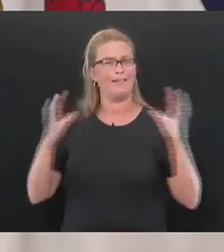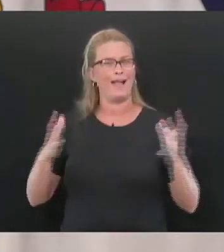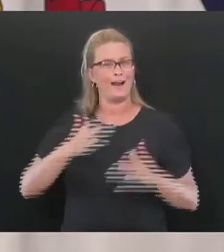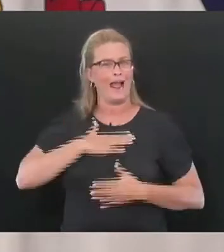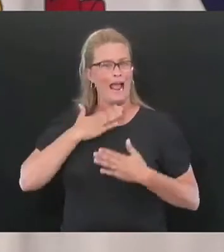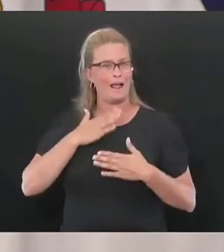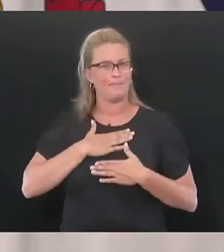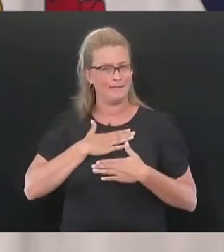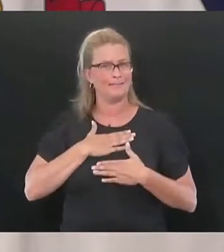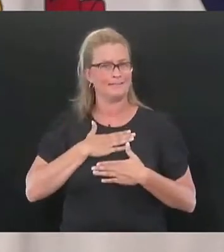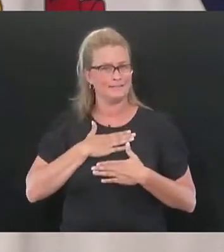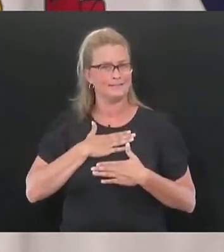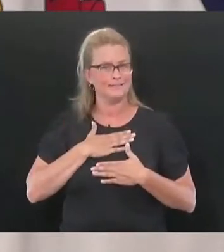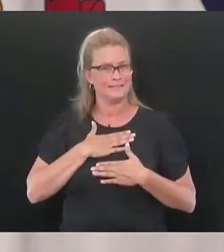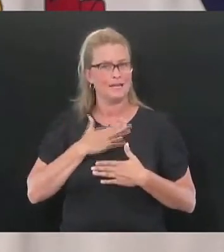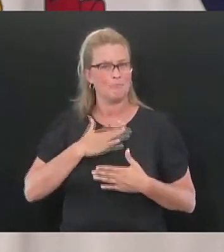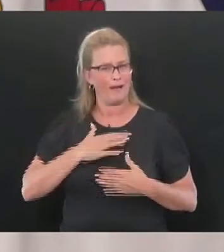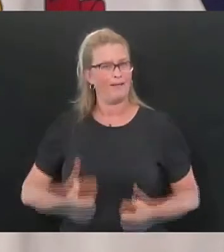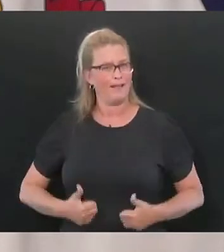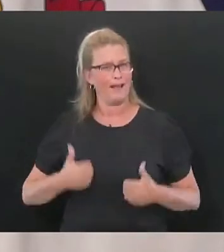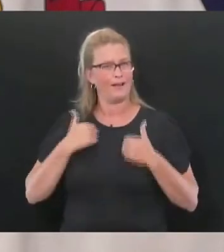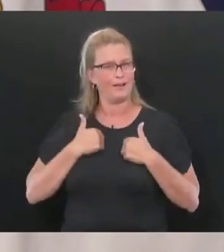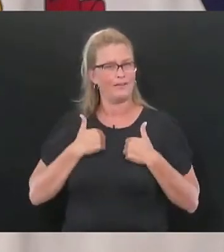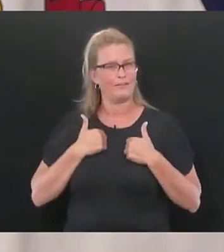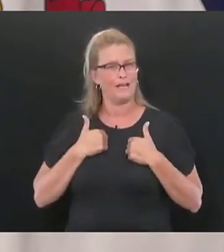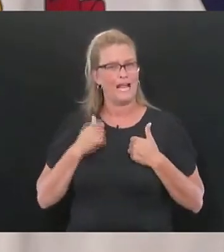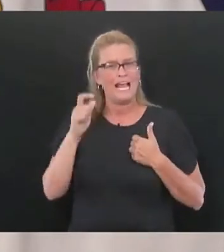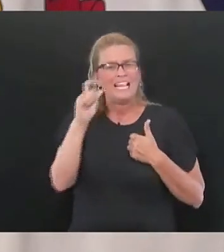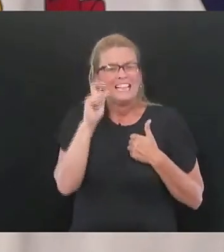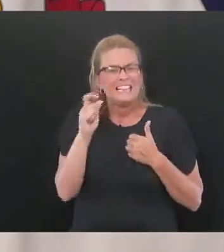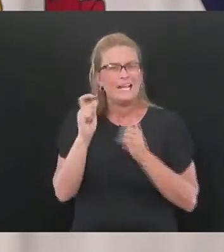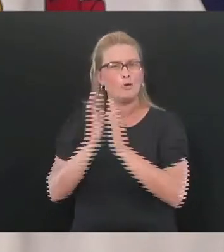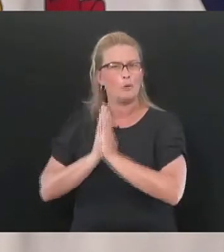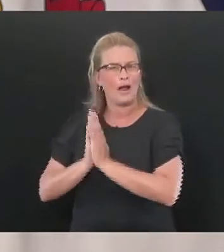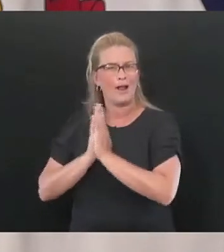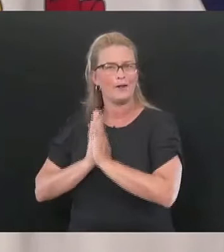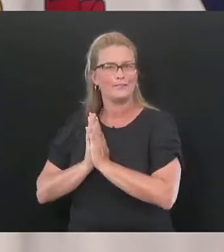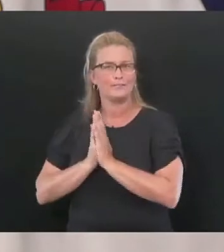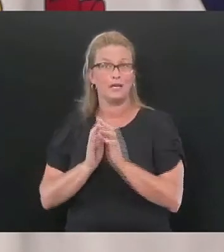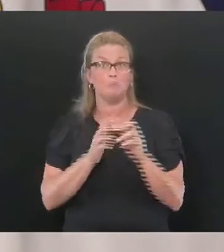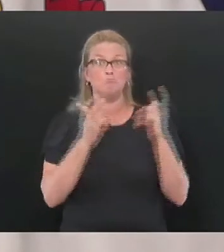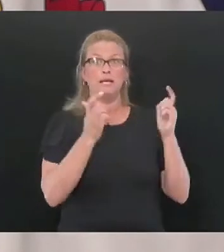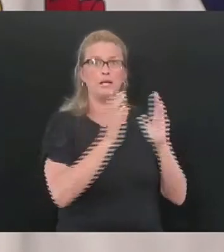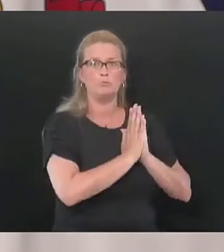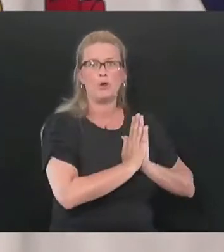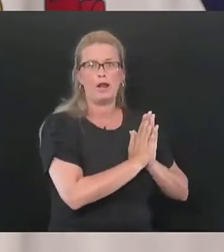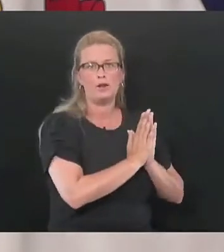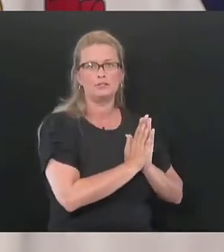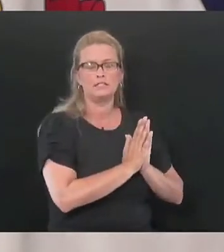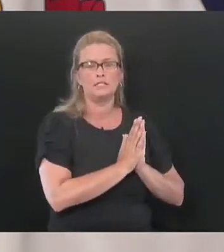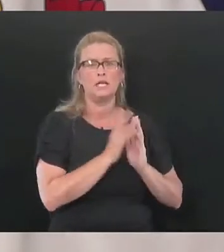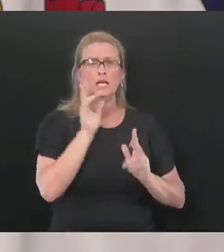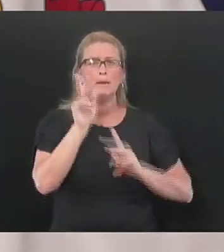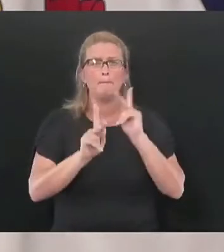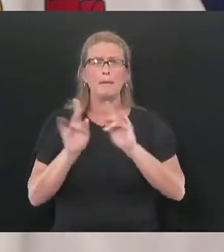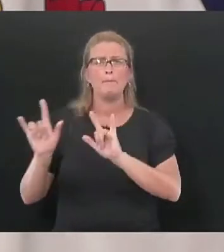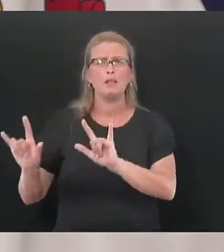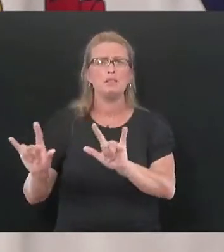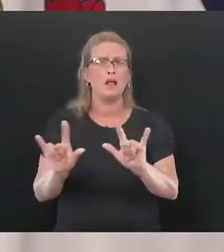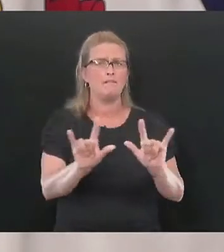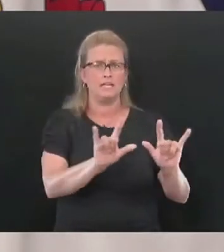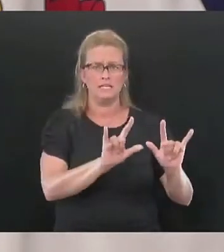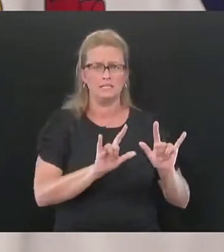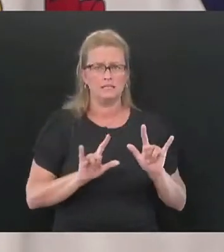every way. Those little prayers, the big prayers, us loving one another and doing the